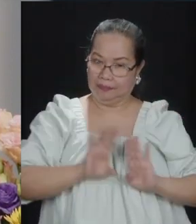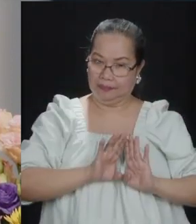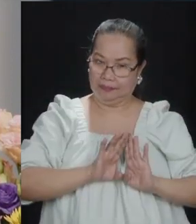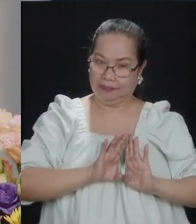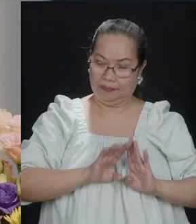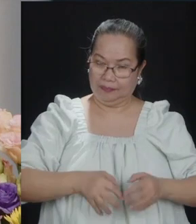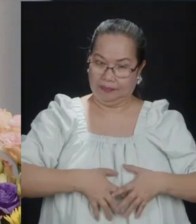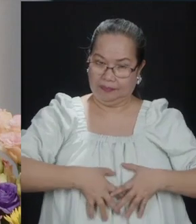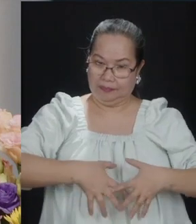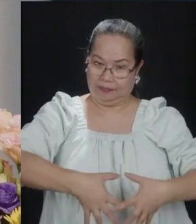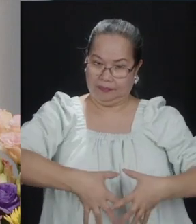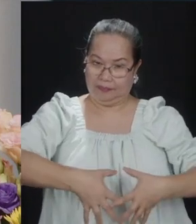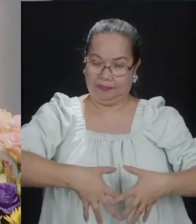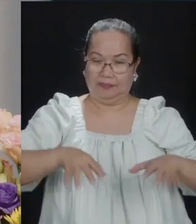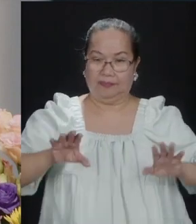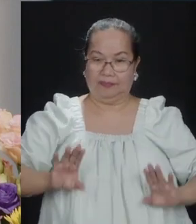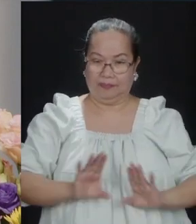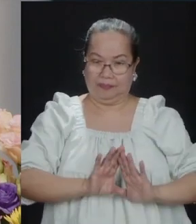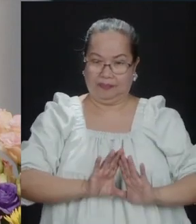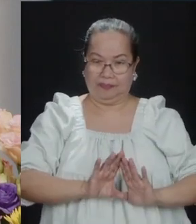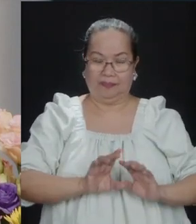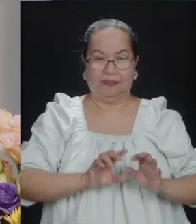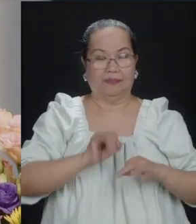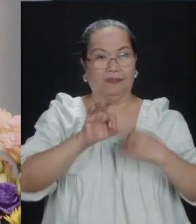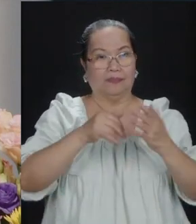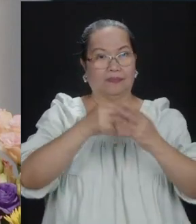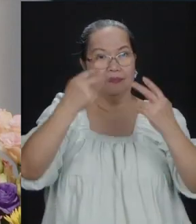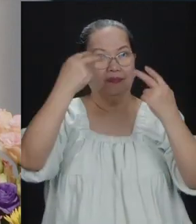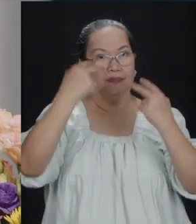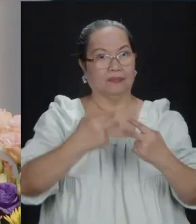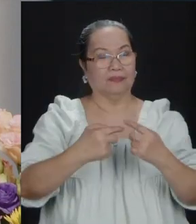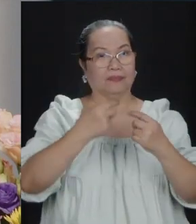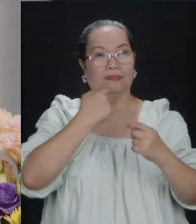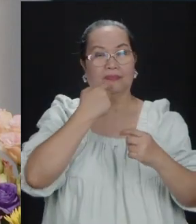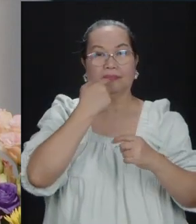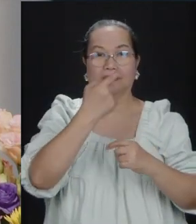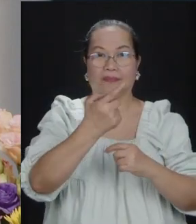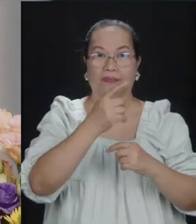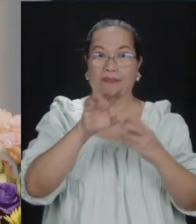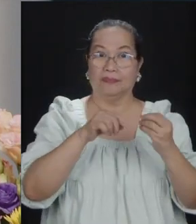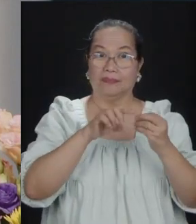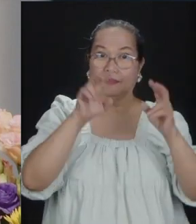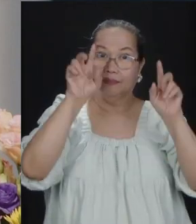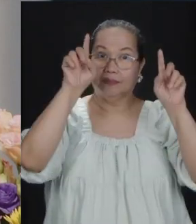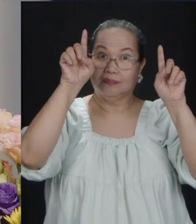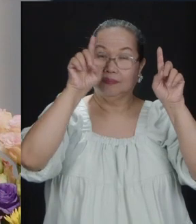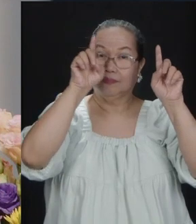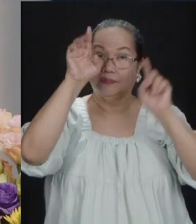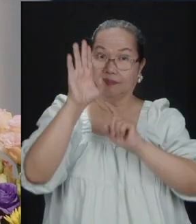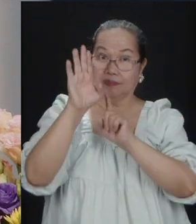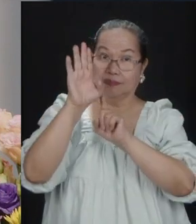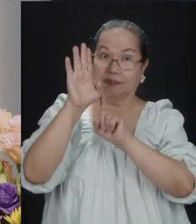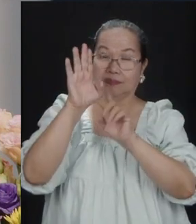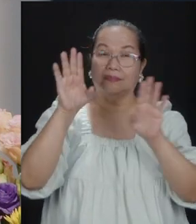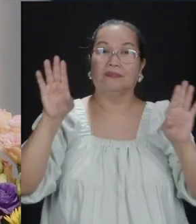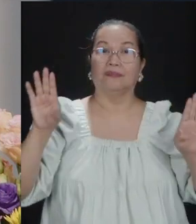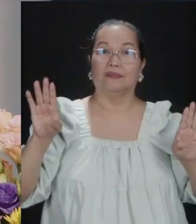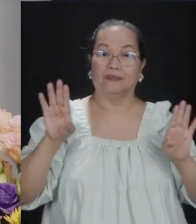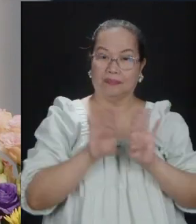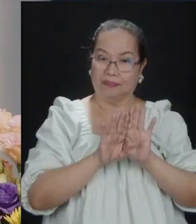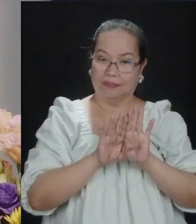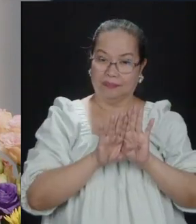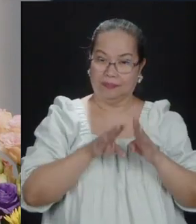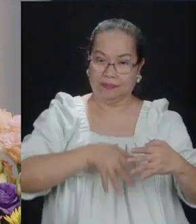In verses 5 and 6, twice it was stated in our text that the Lord had closed her